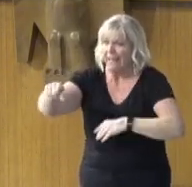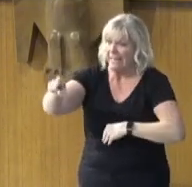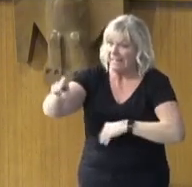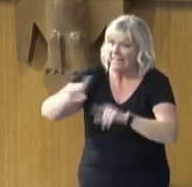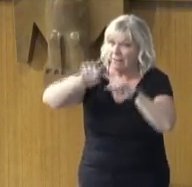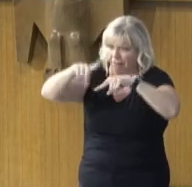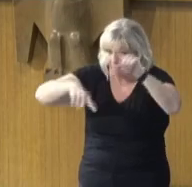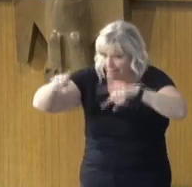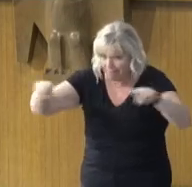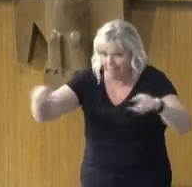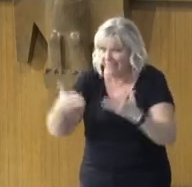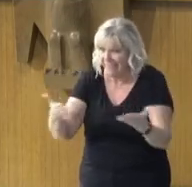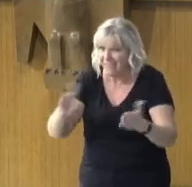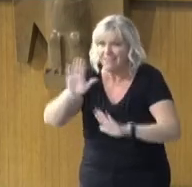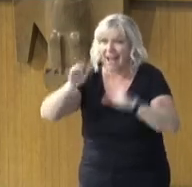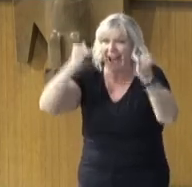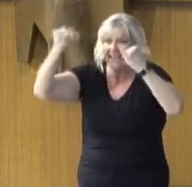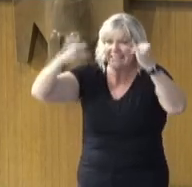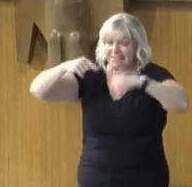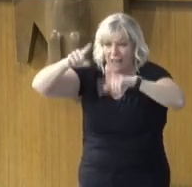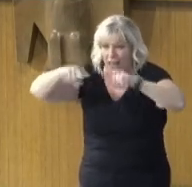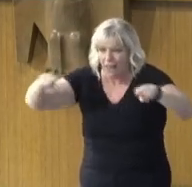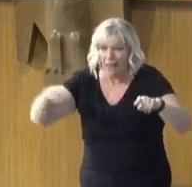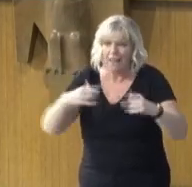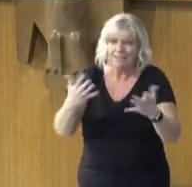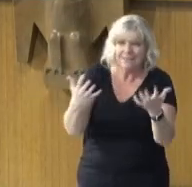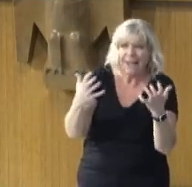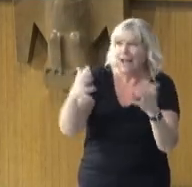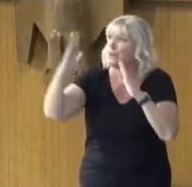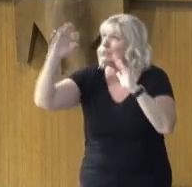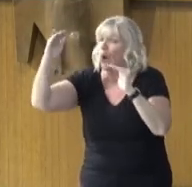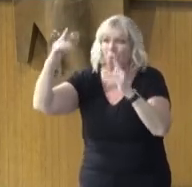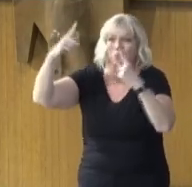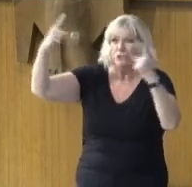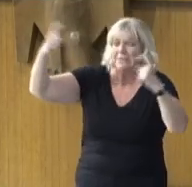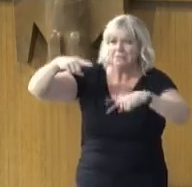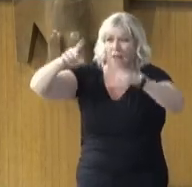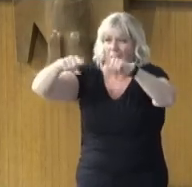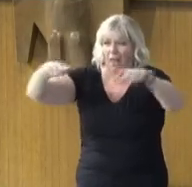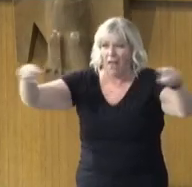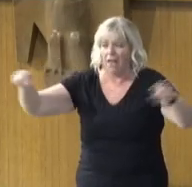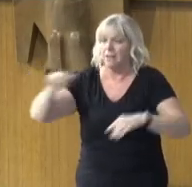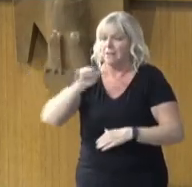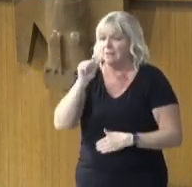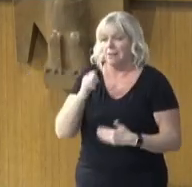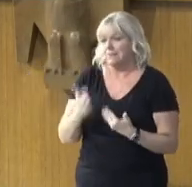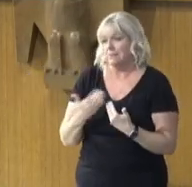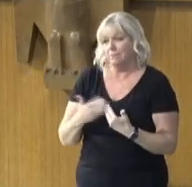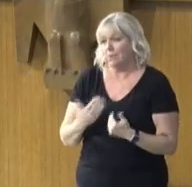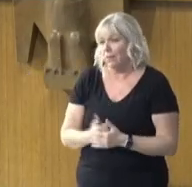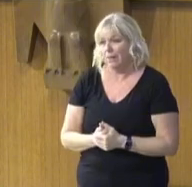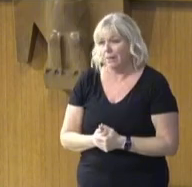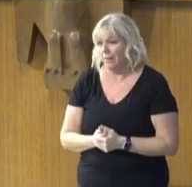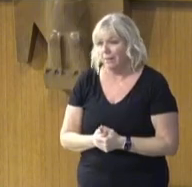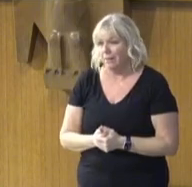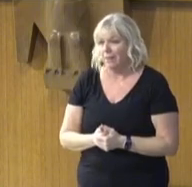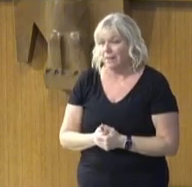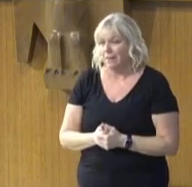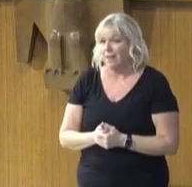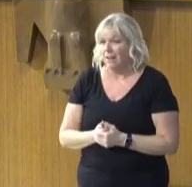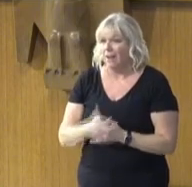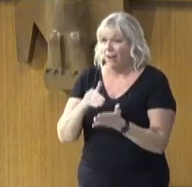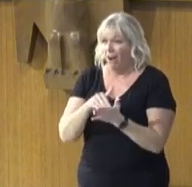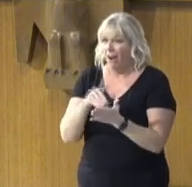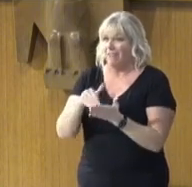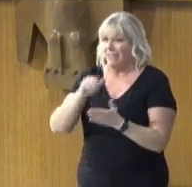ideas and diverse desires and hopes and dreams is not always simple. And it's easy to see how our